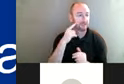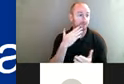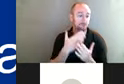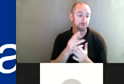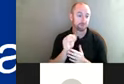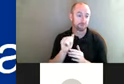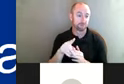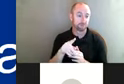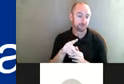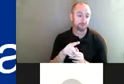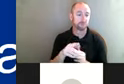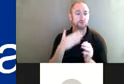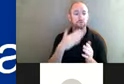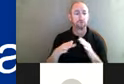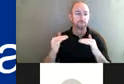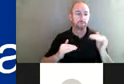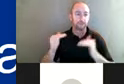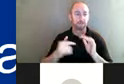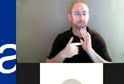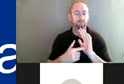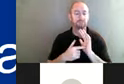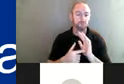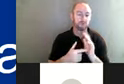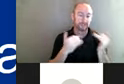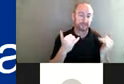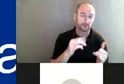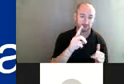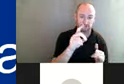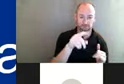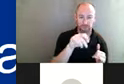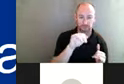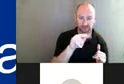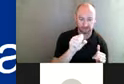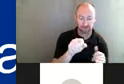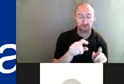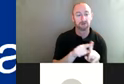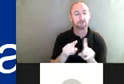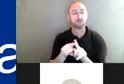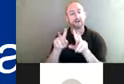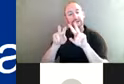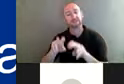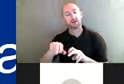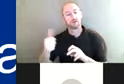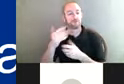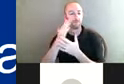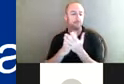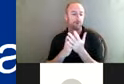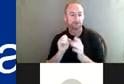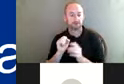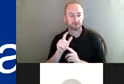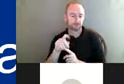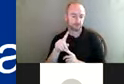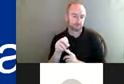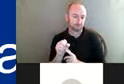that strikes a good balance between indicating existing deposits, but as well as assessing other parts of slopes that